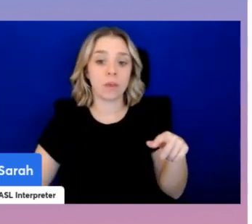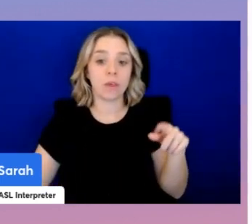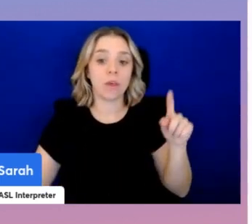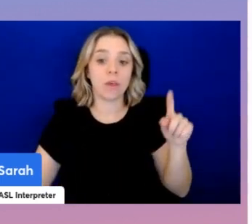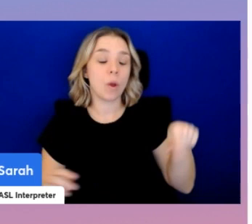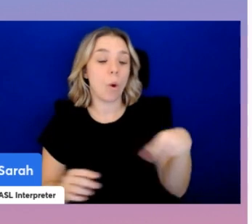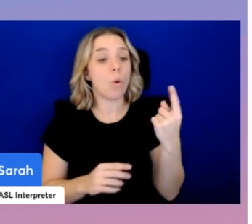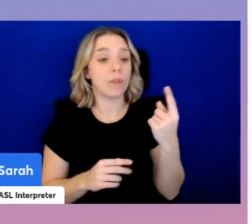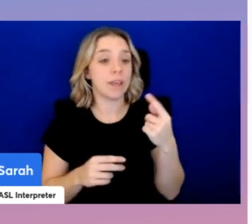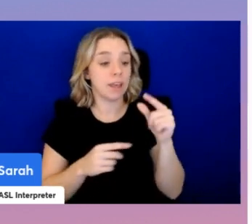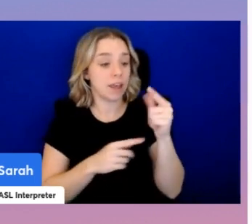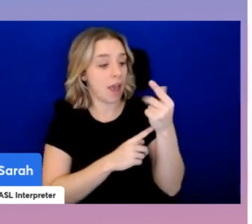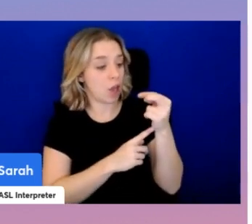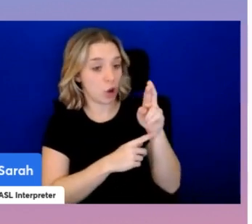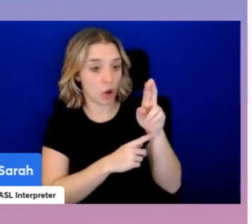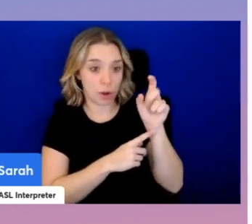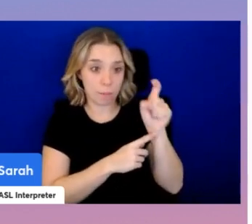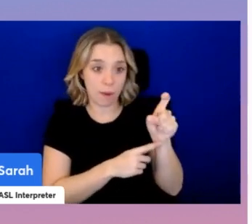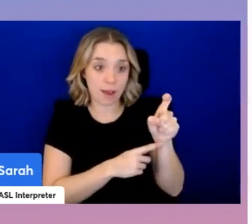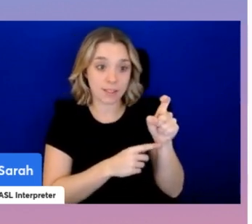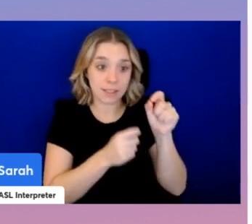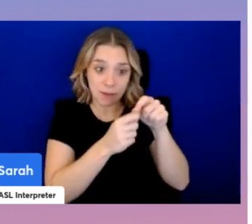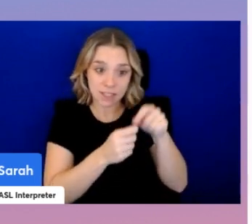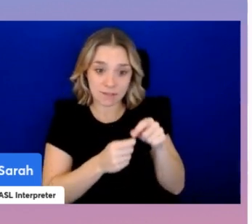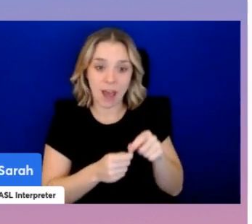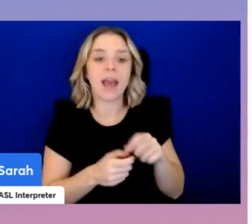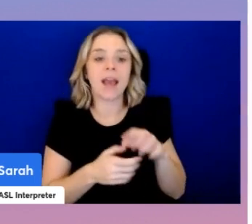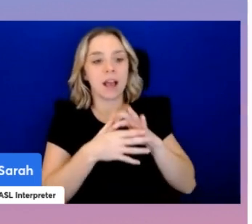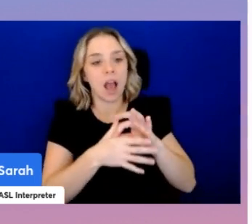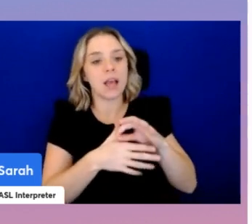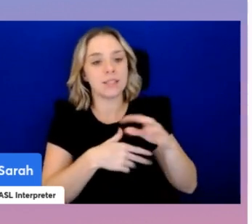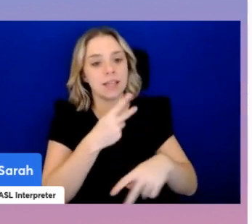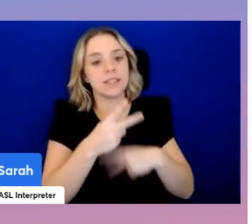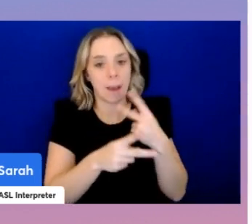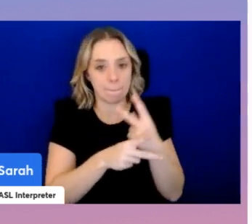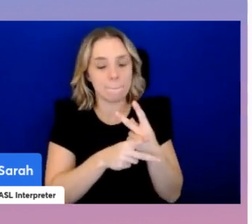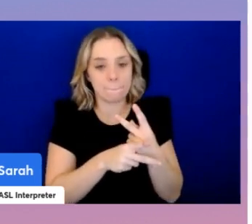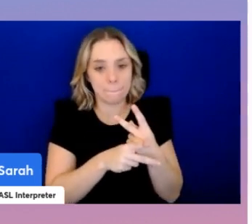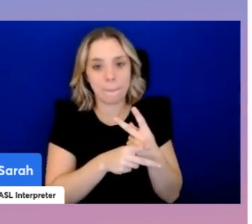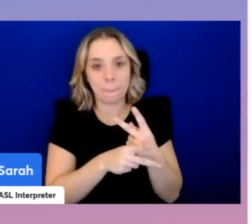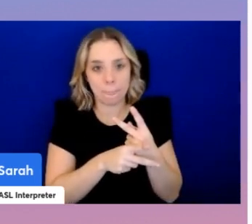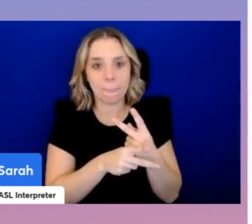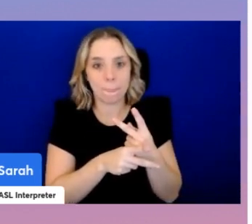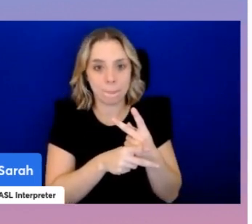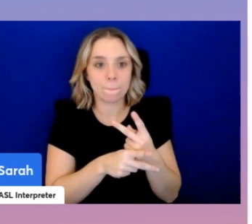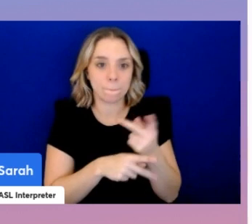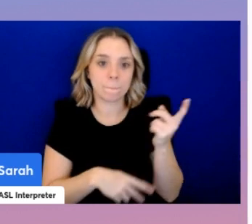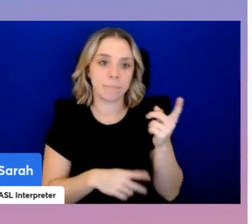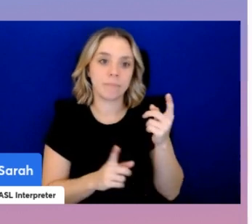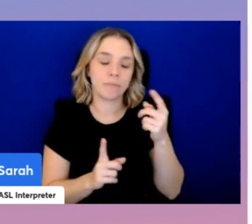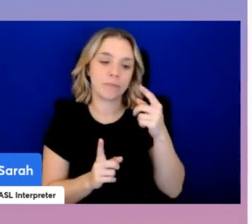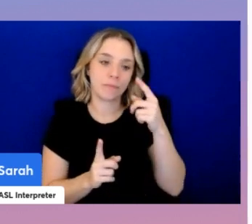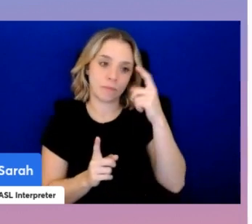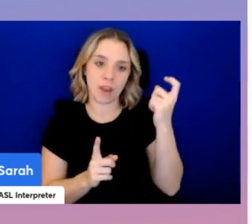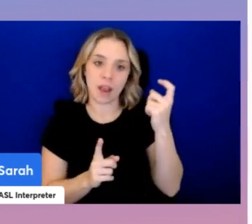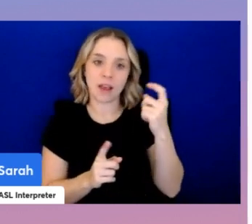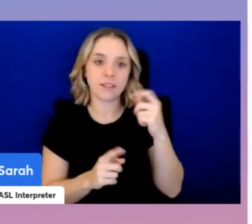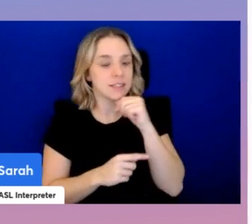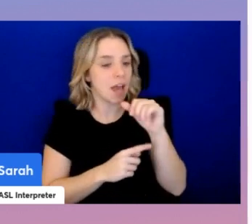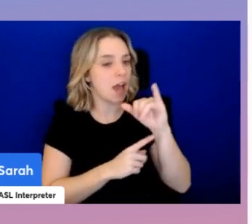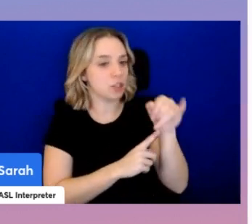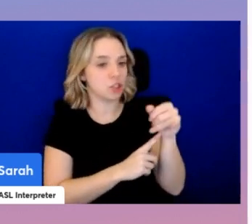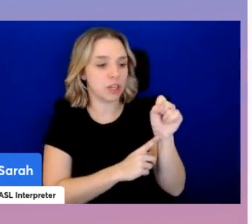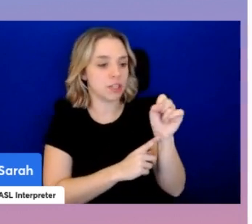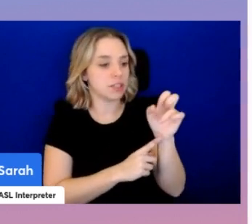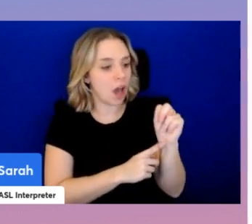is that it's a content type application octet stream, because it is a zipped binary that we are sending up and not a JSON payload or